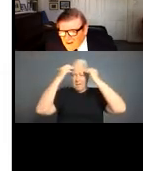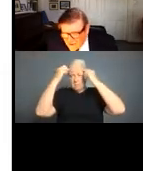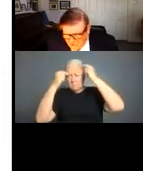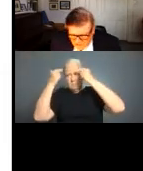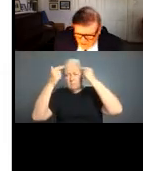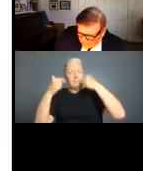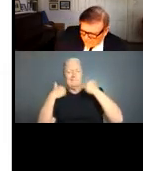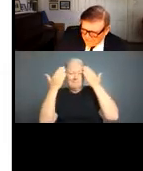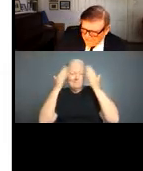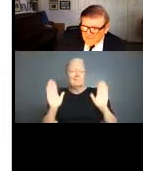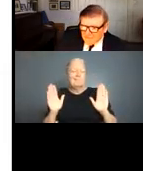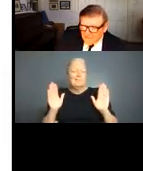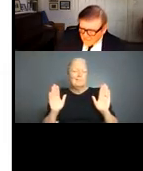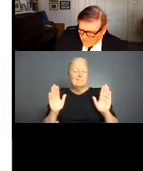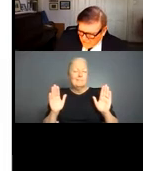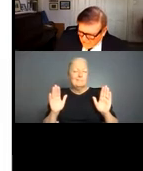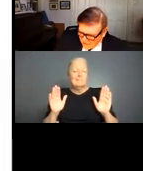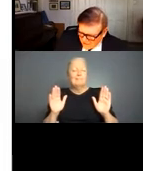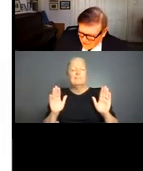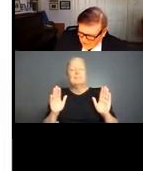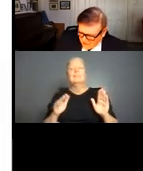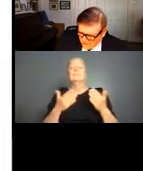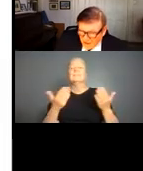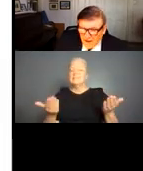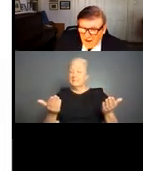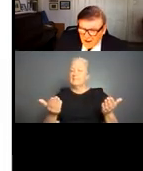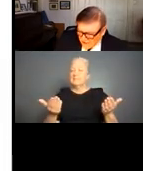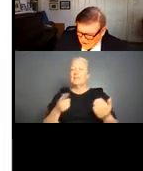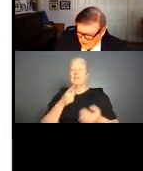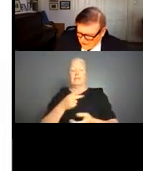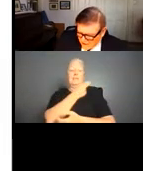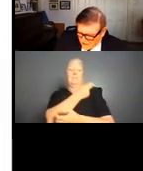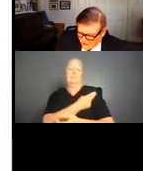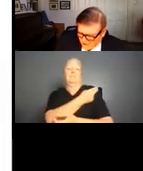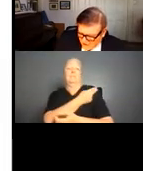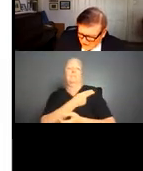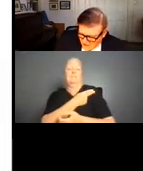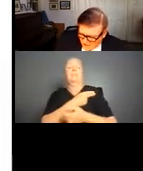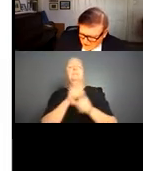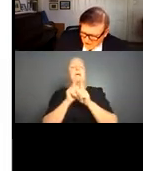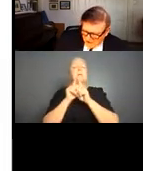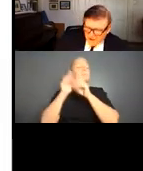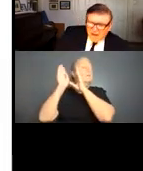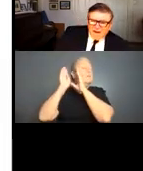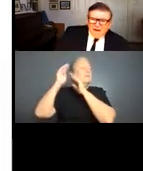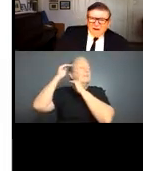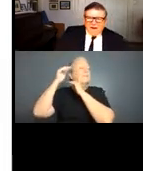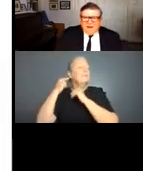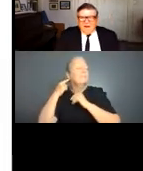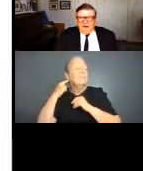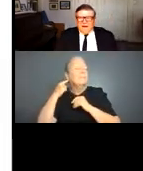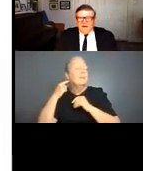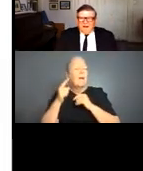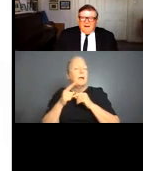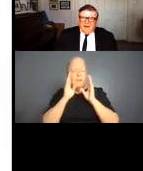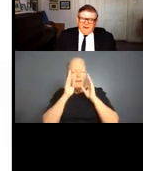of determining that. So that notion from the medical model, of course, is outdated. And this is something which was, borrowed